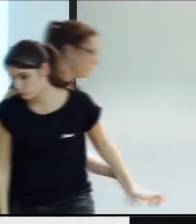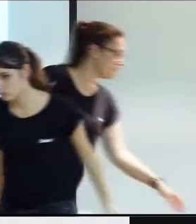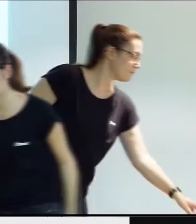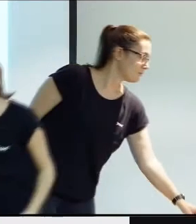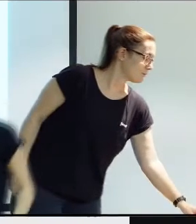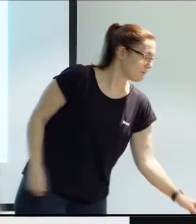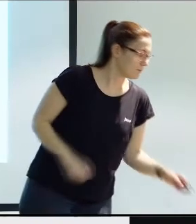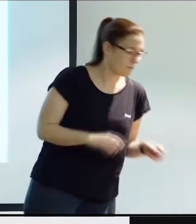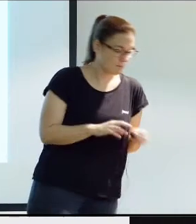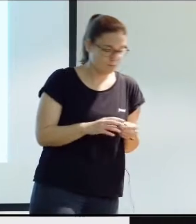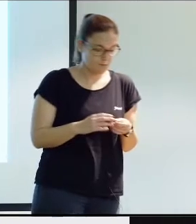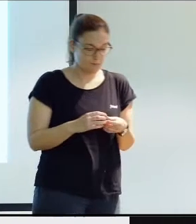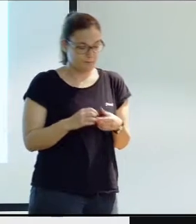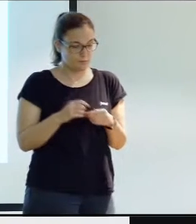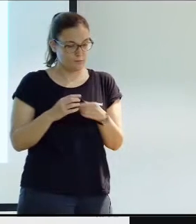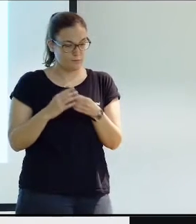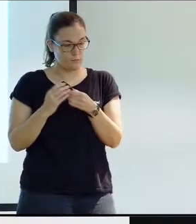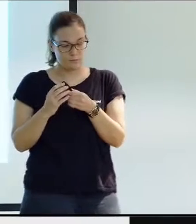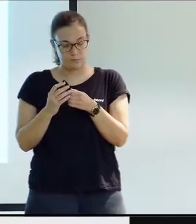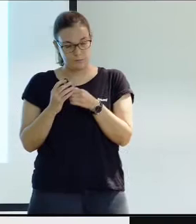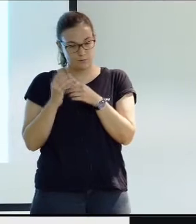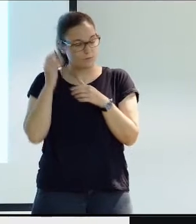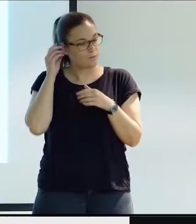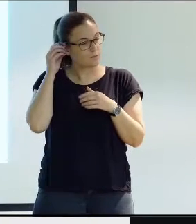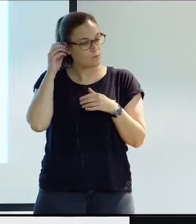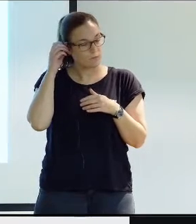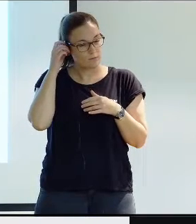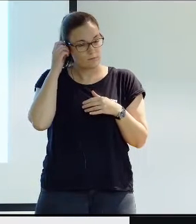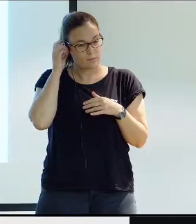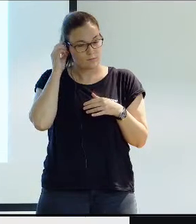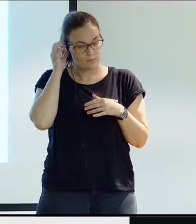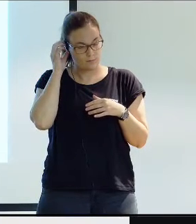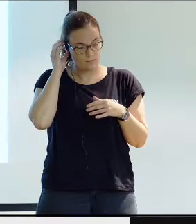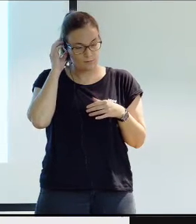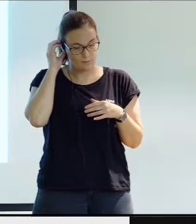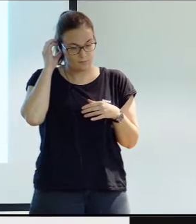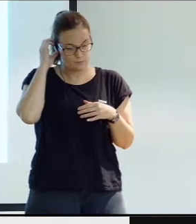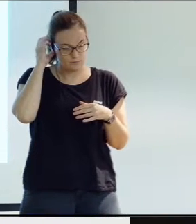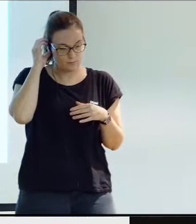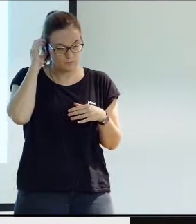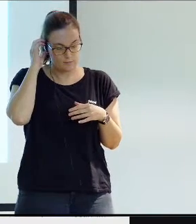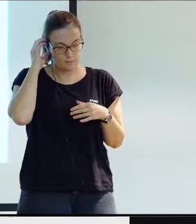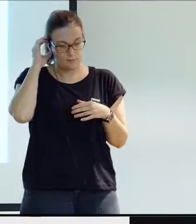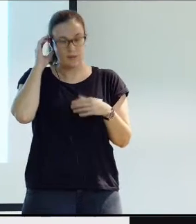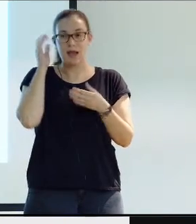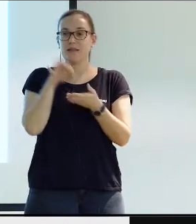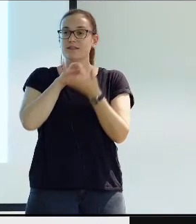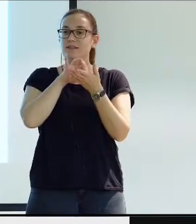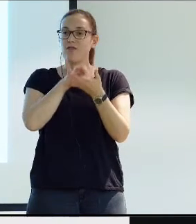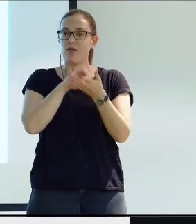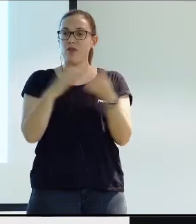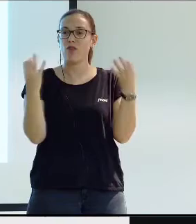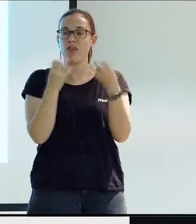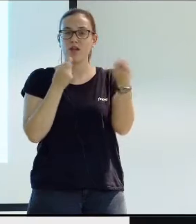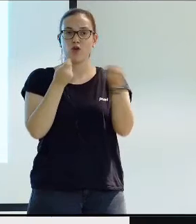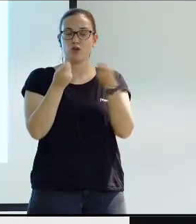should be controlled by the person that are receiving the individual